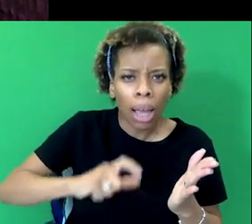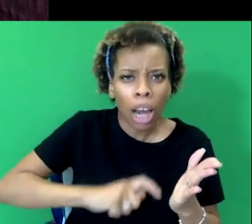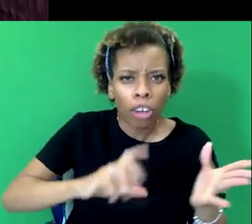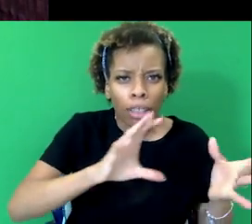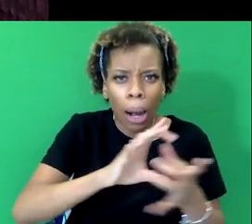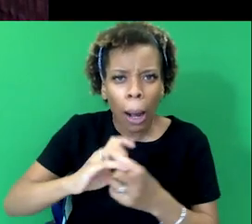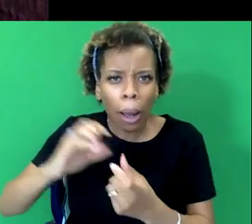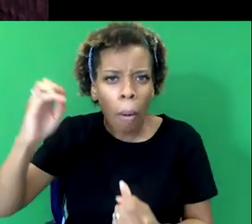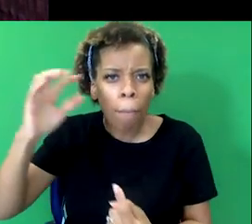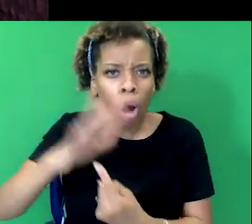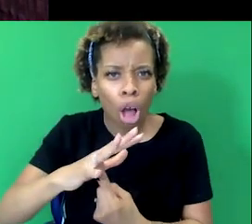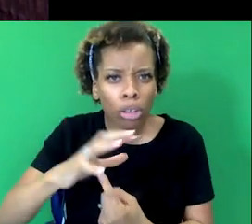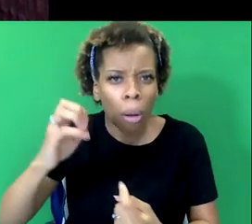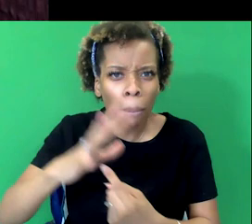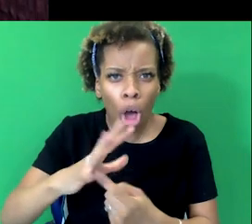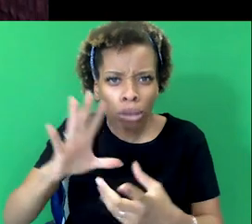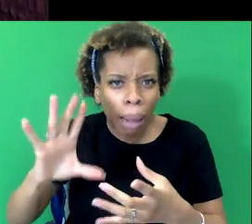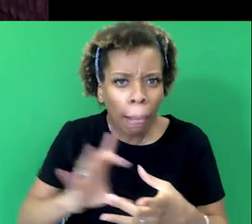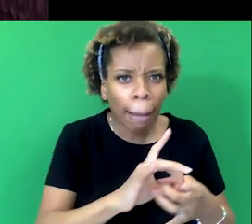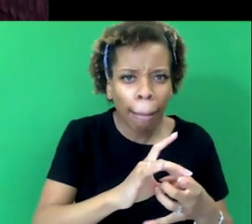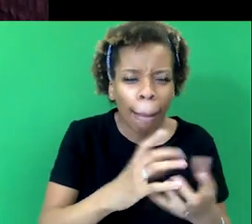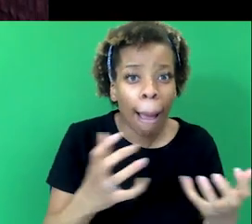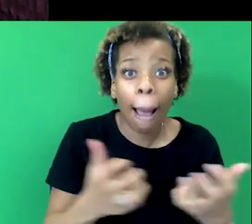been a fantastic journey. So I'm very character driven,